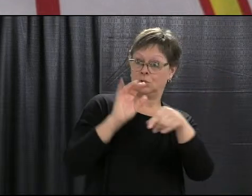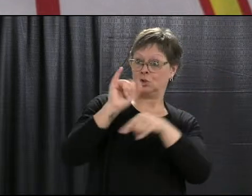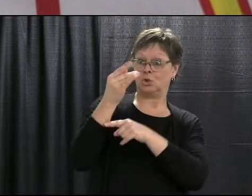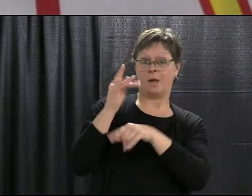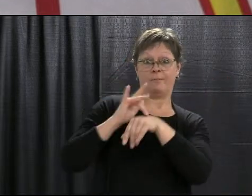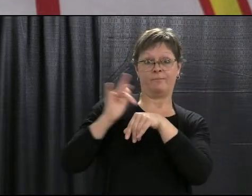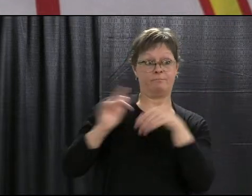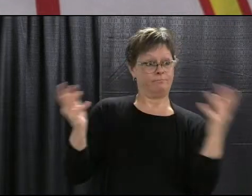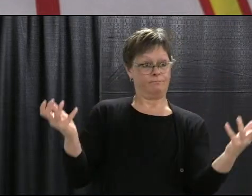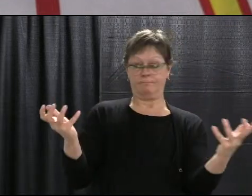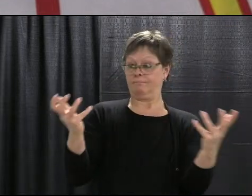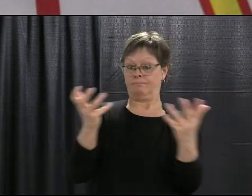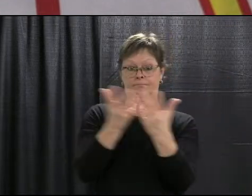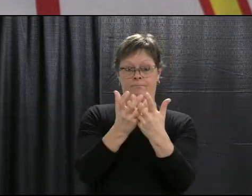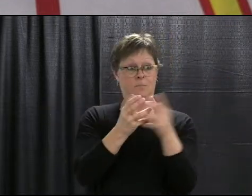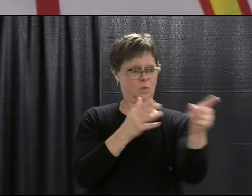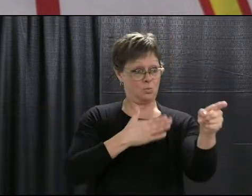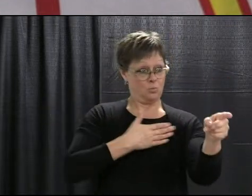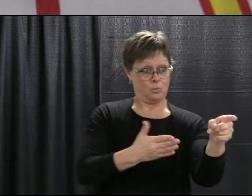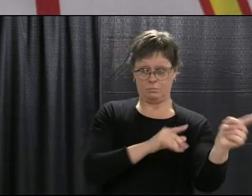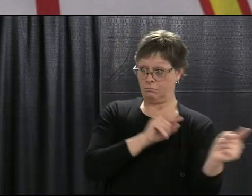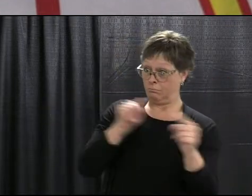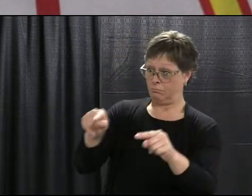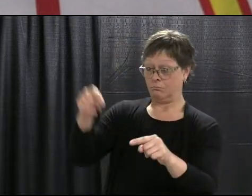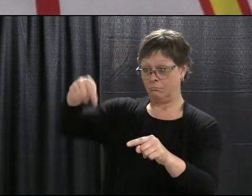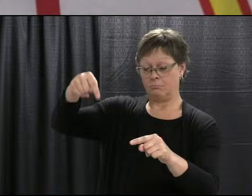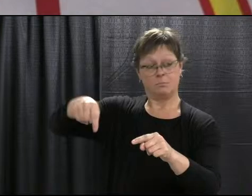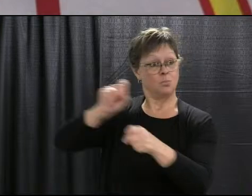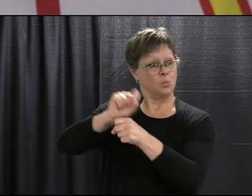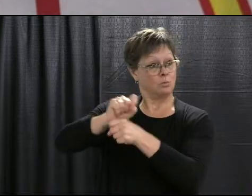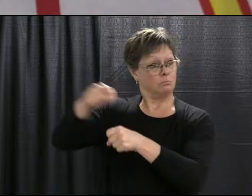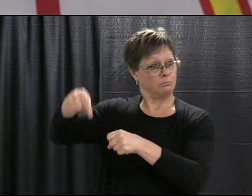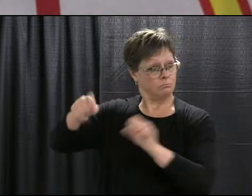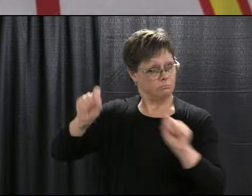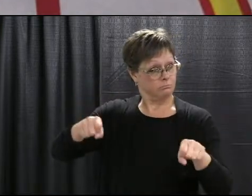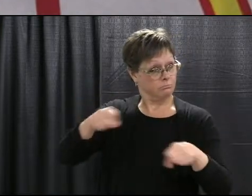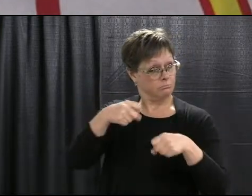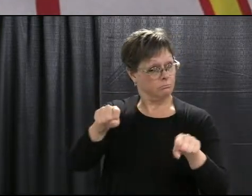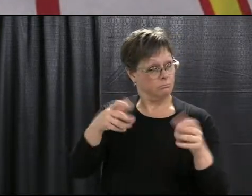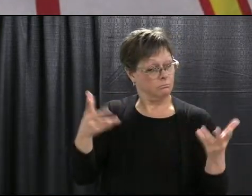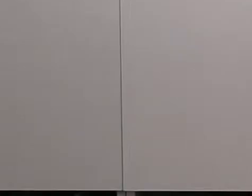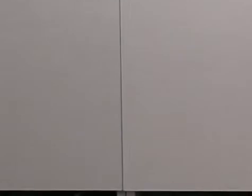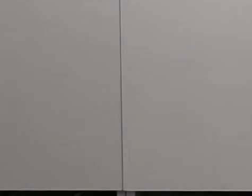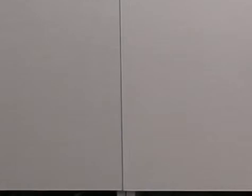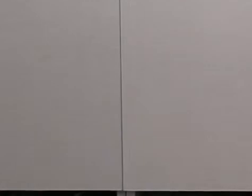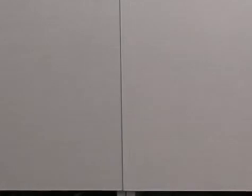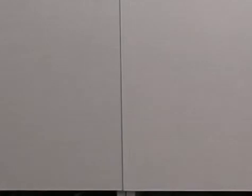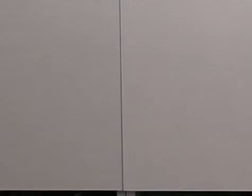willingness to go to where they are. Okay, thank you very much.